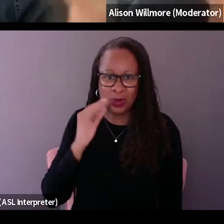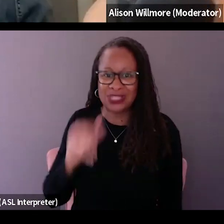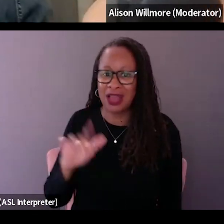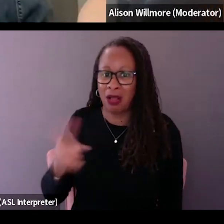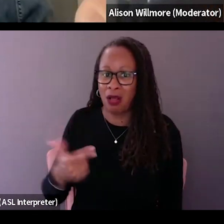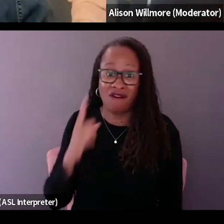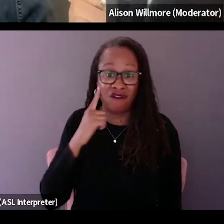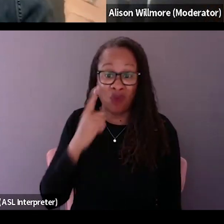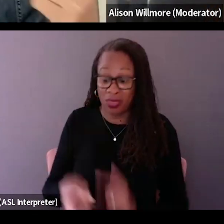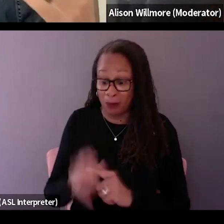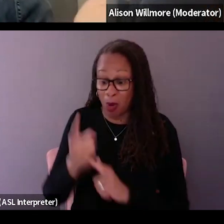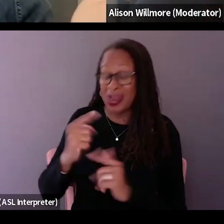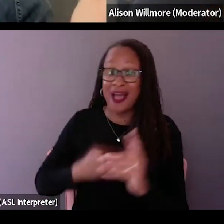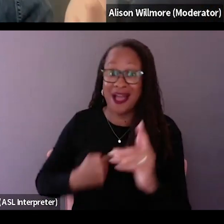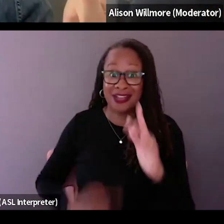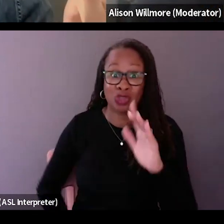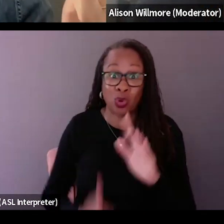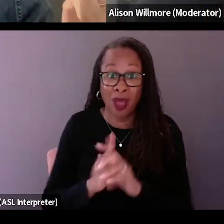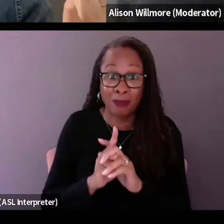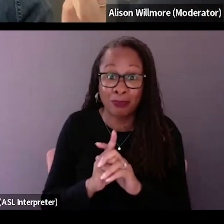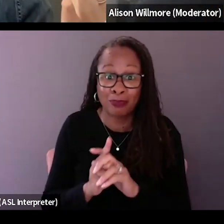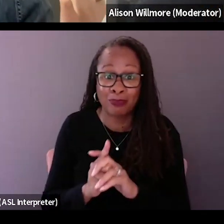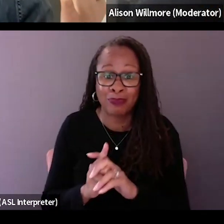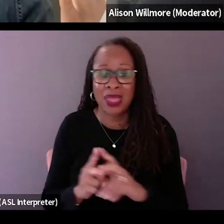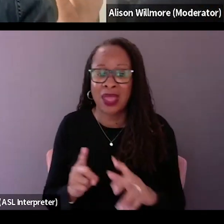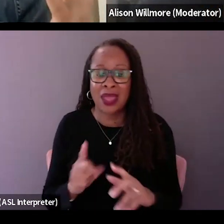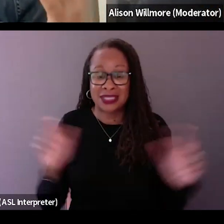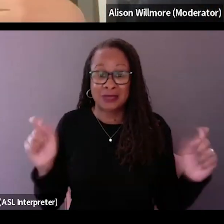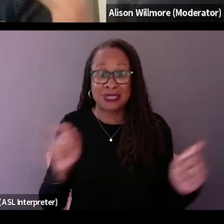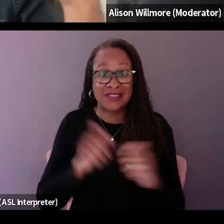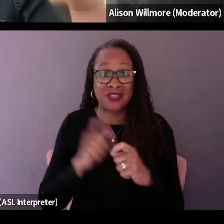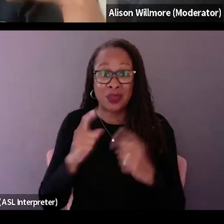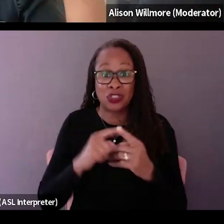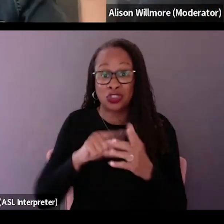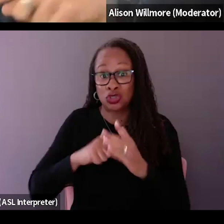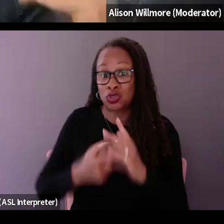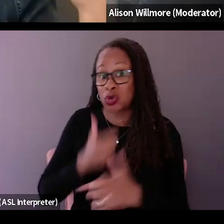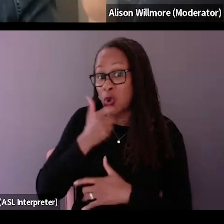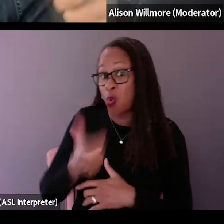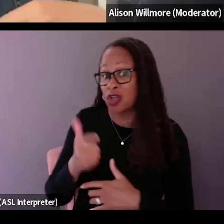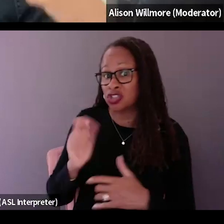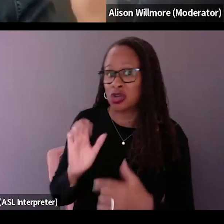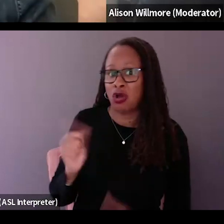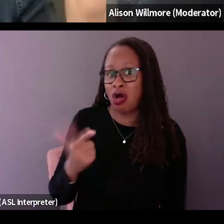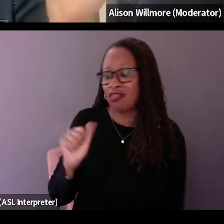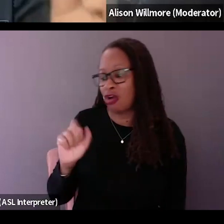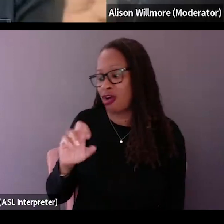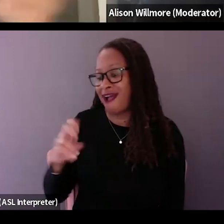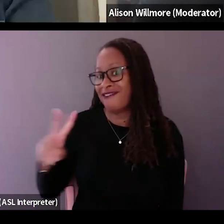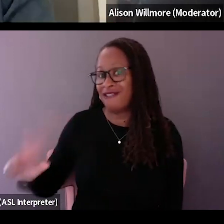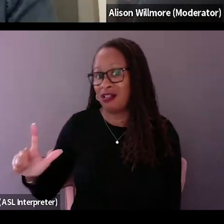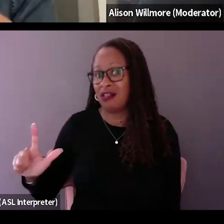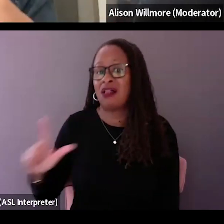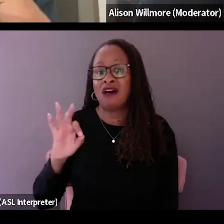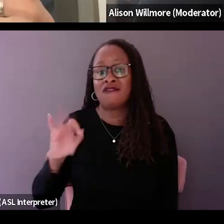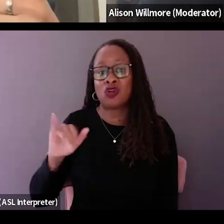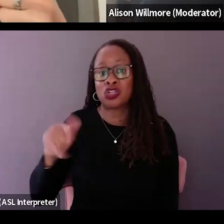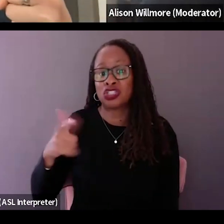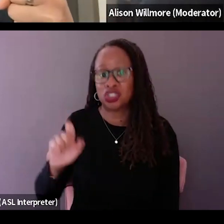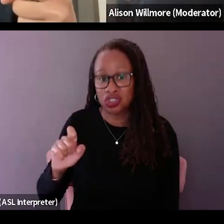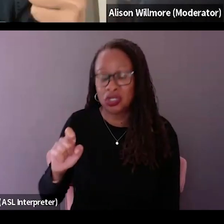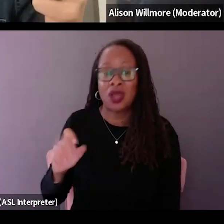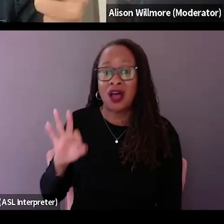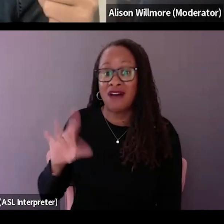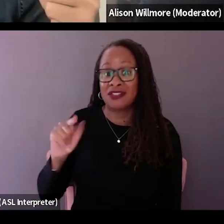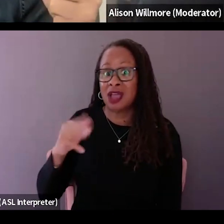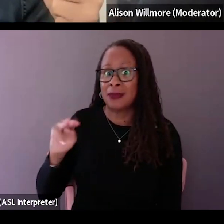and especially once she started watching this archival footage with Tommy, she was spiraling. And she was like pulling me aside, you